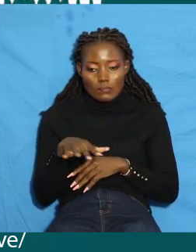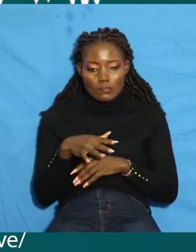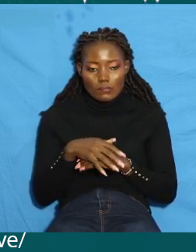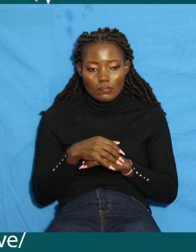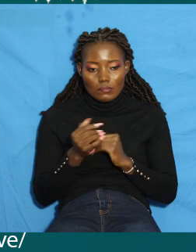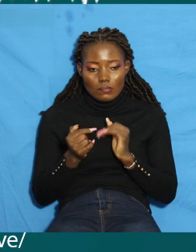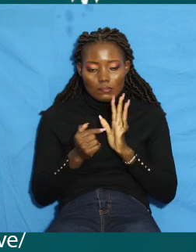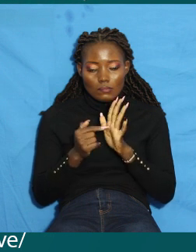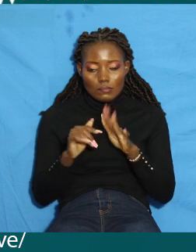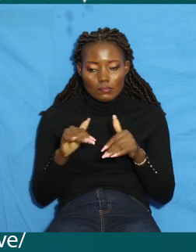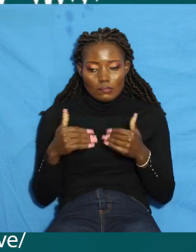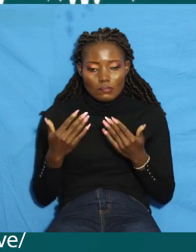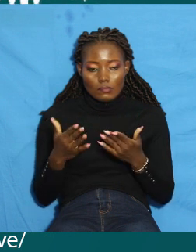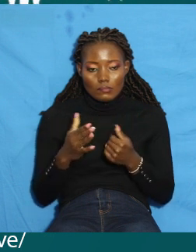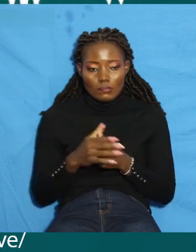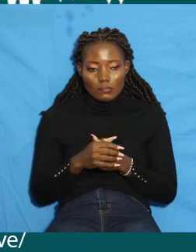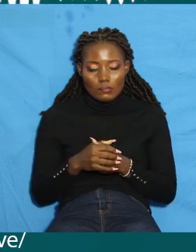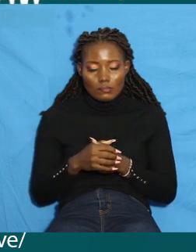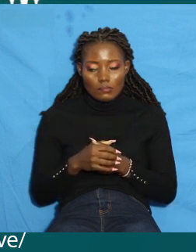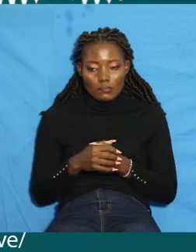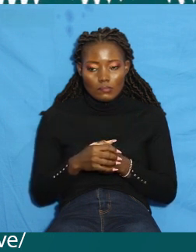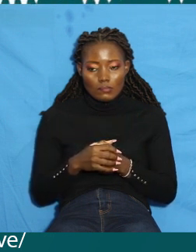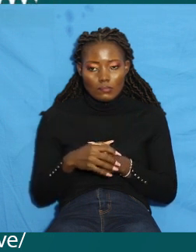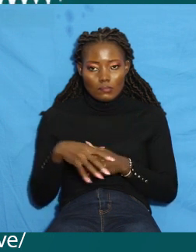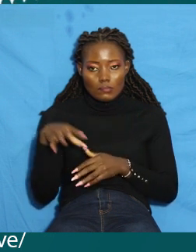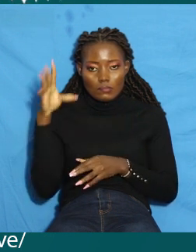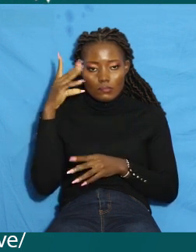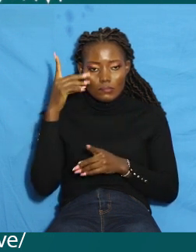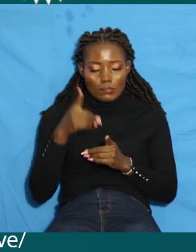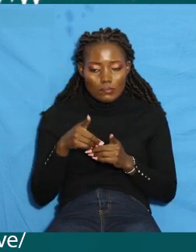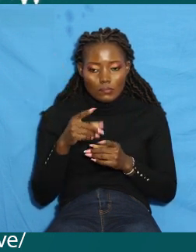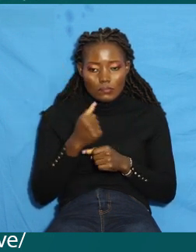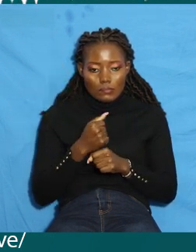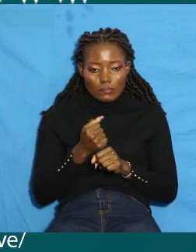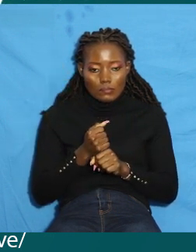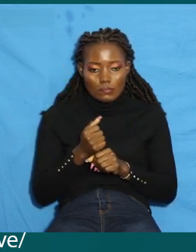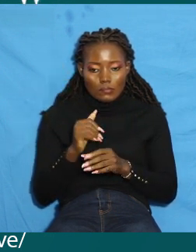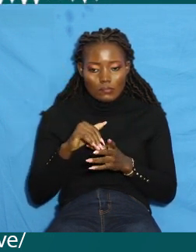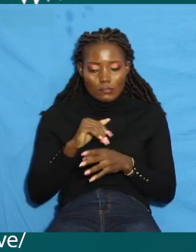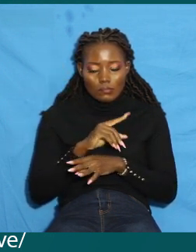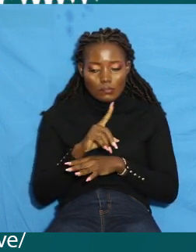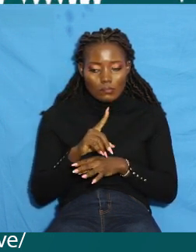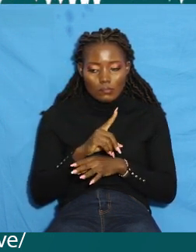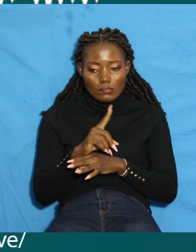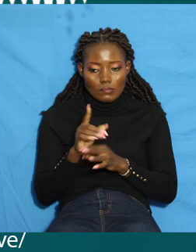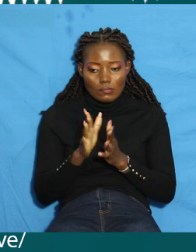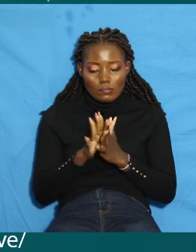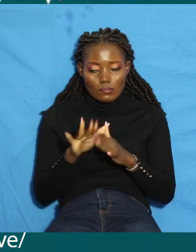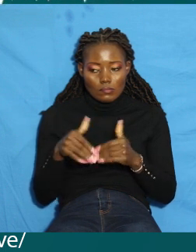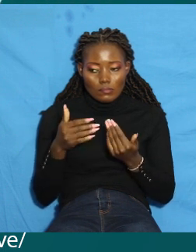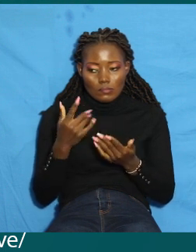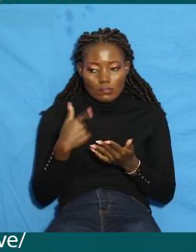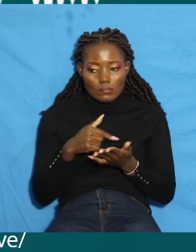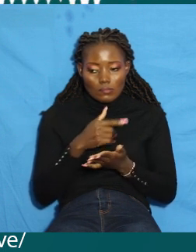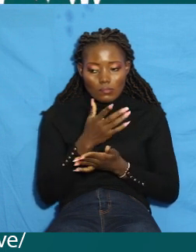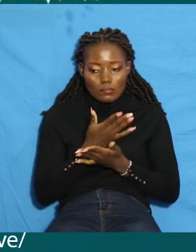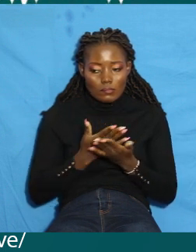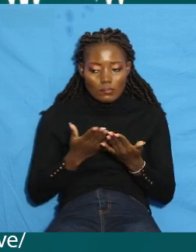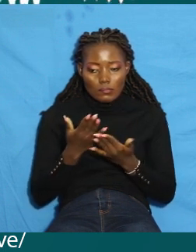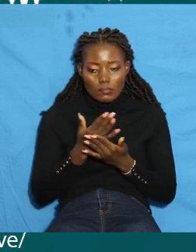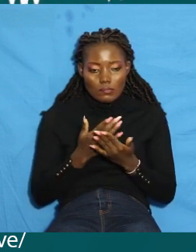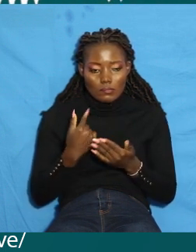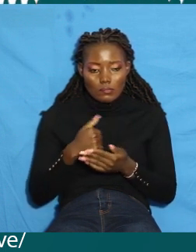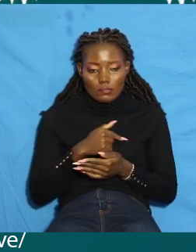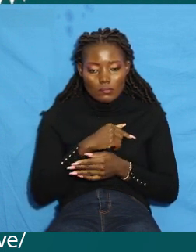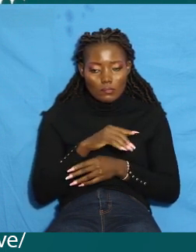feel. It determines the decisions we make and how we interact with our